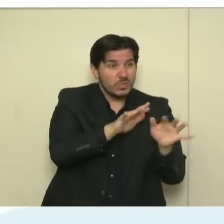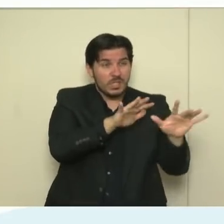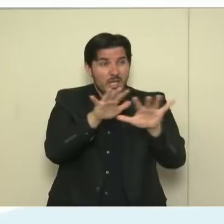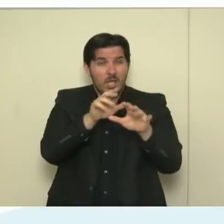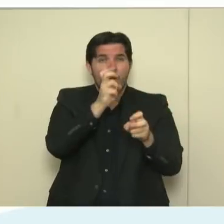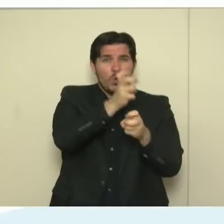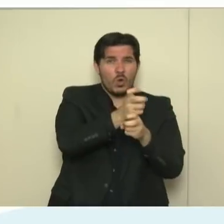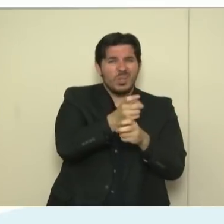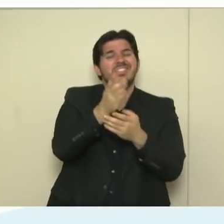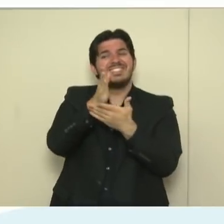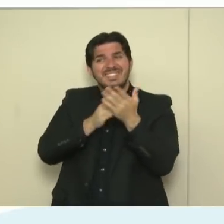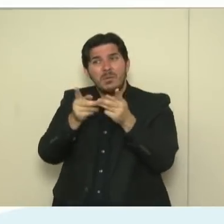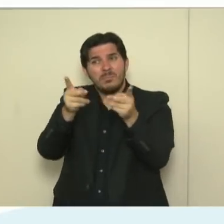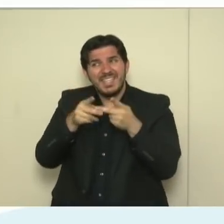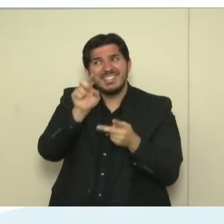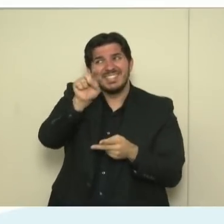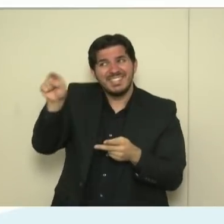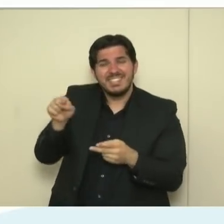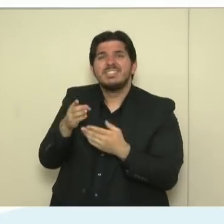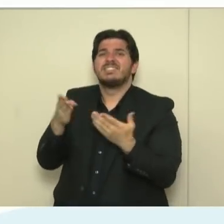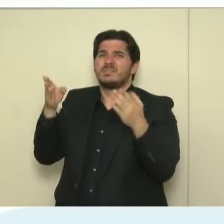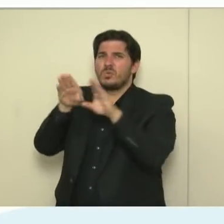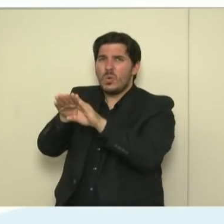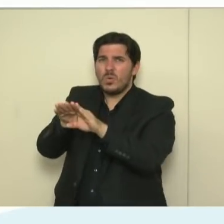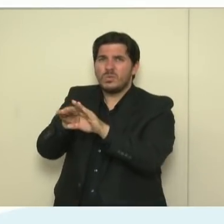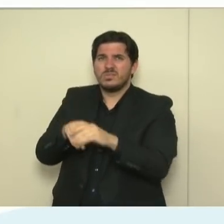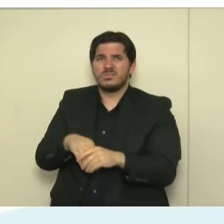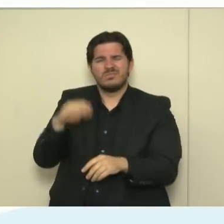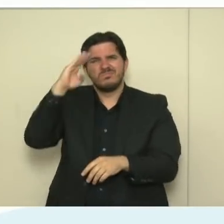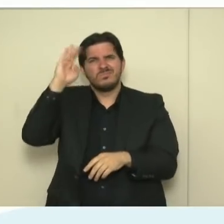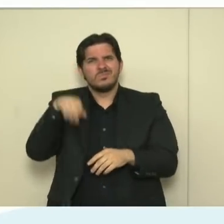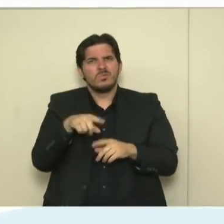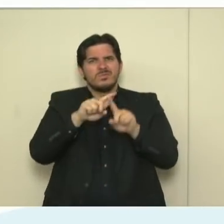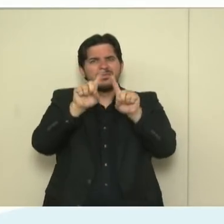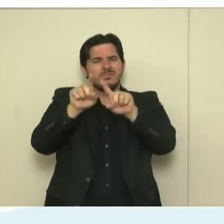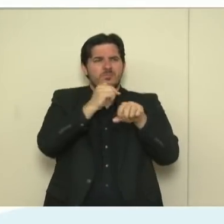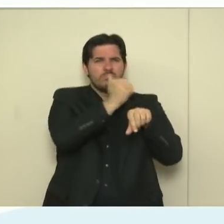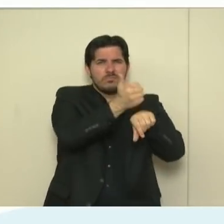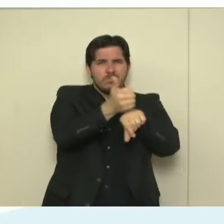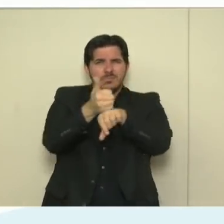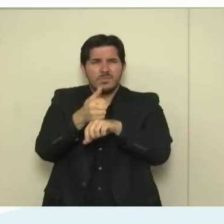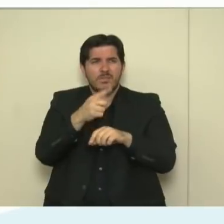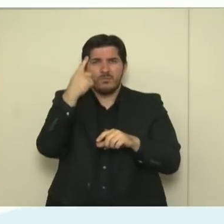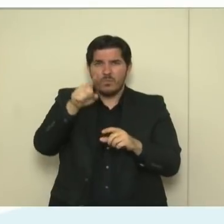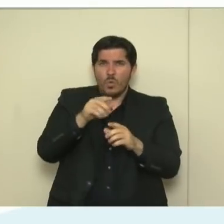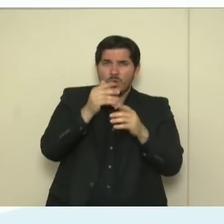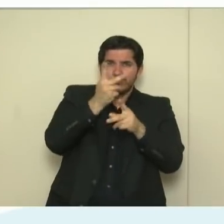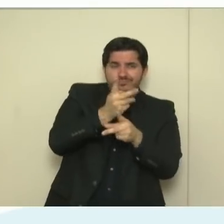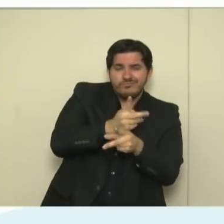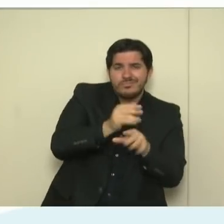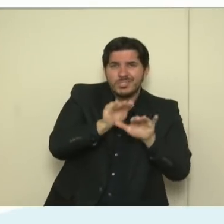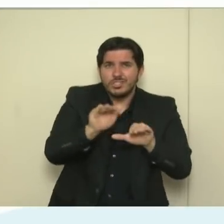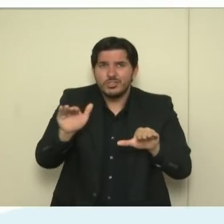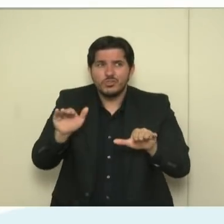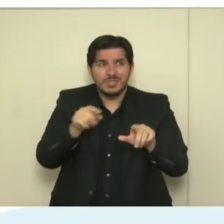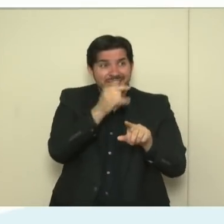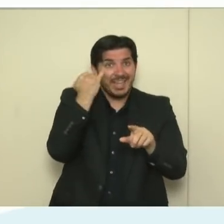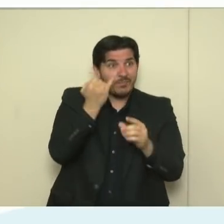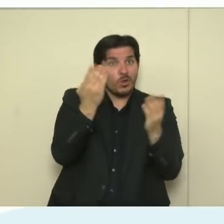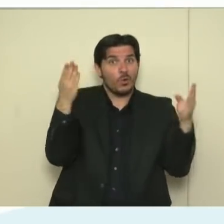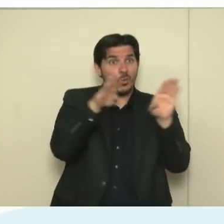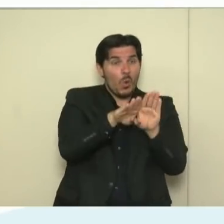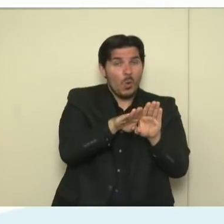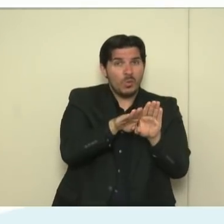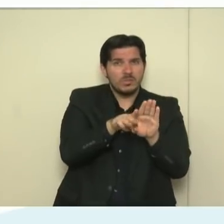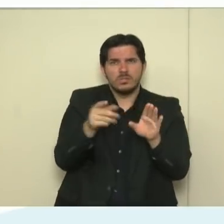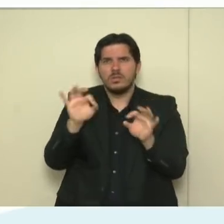know that if providers are not open, that families will have fewer safe, nurturing, educational environments and places for their children to